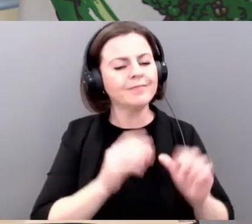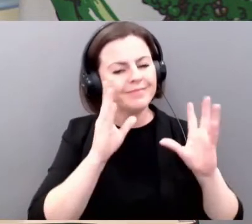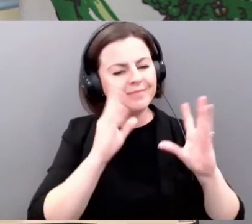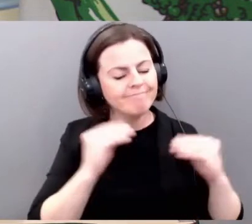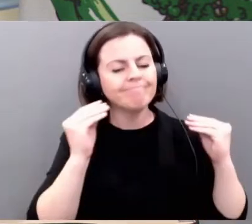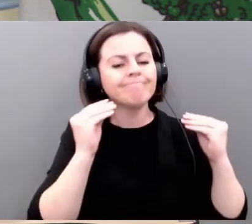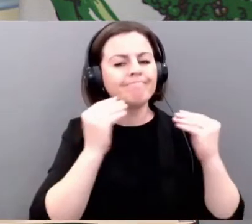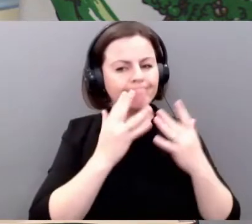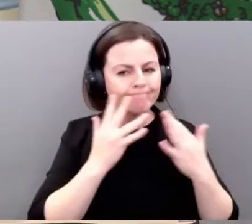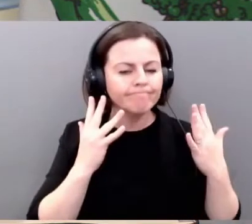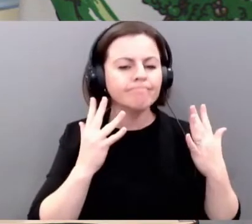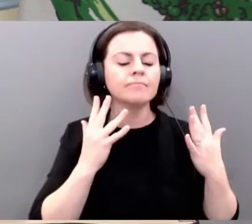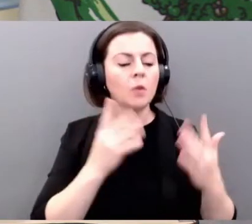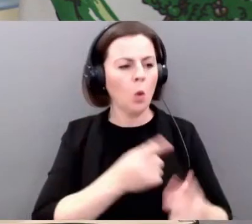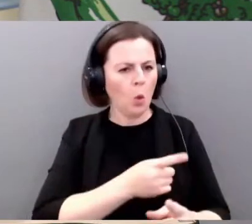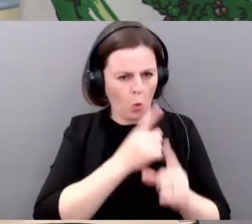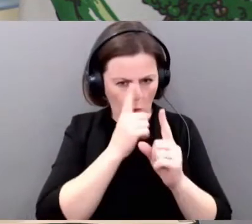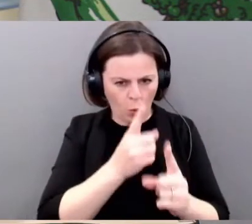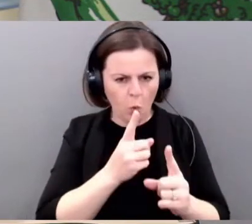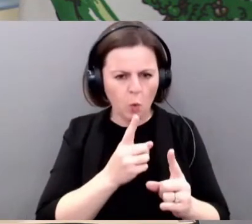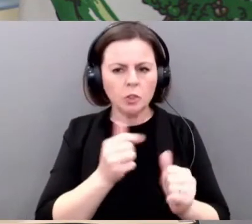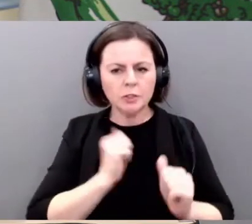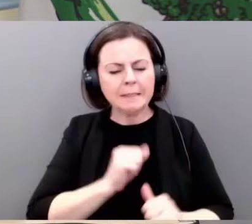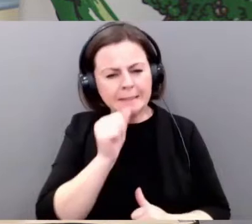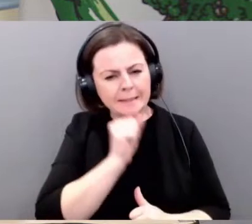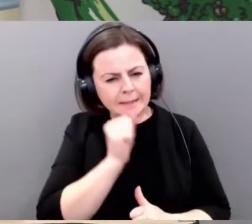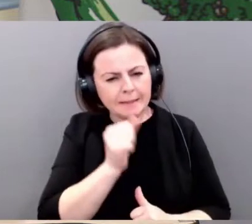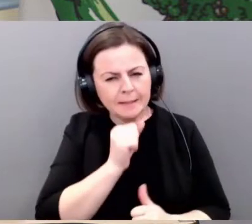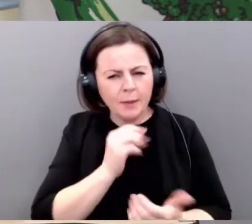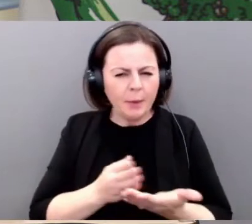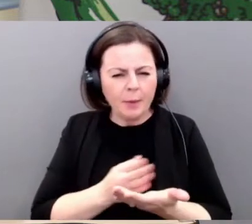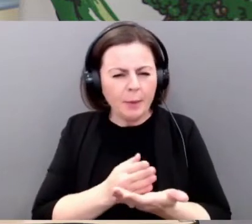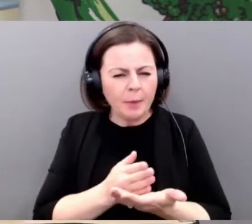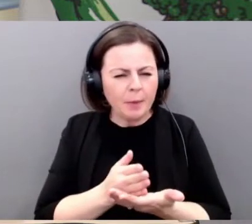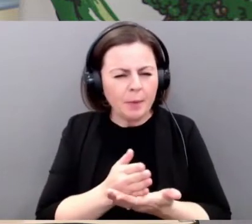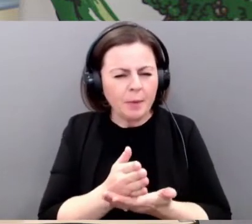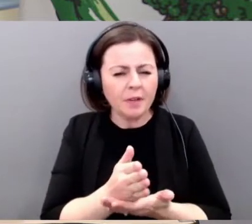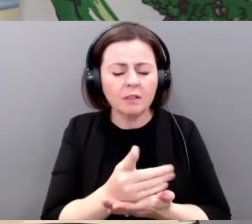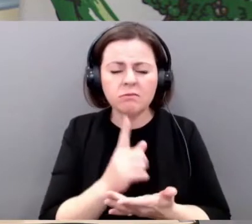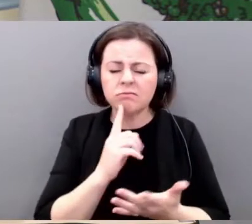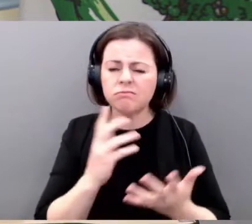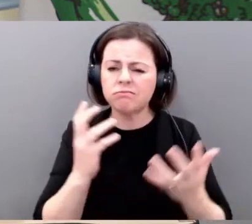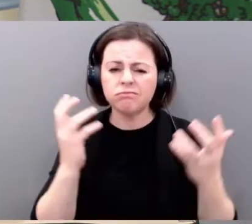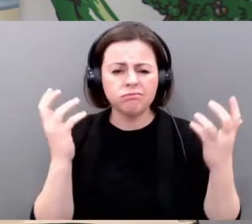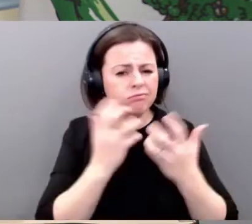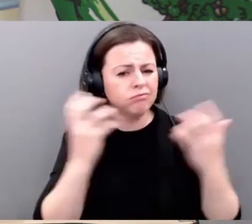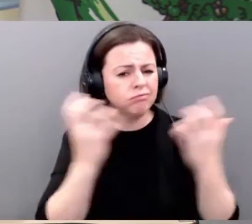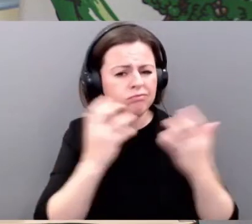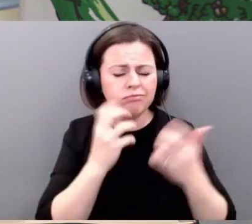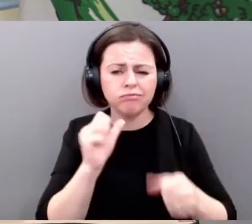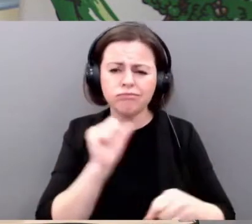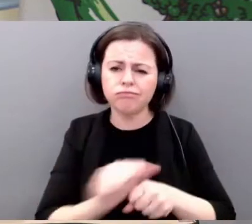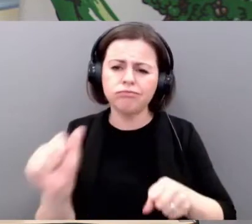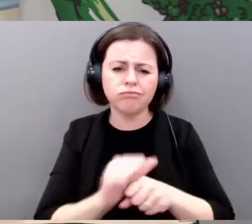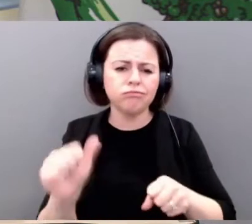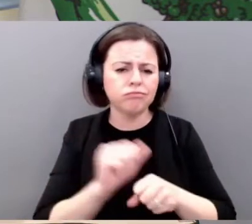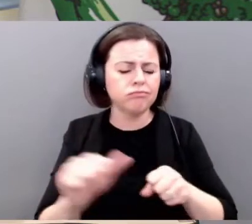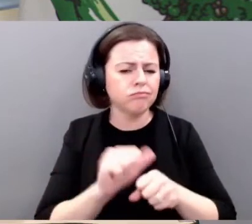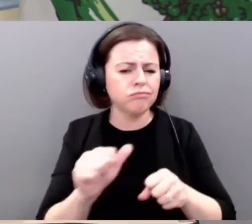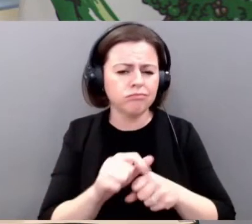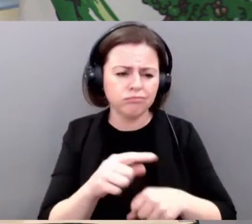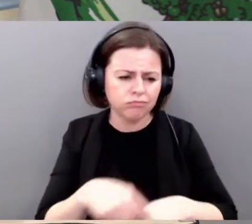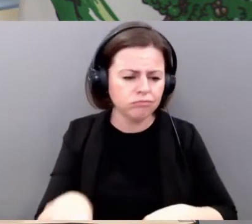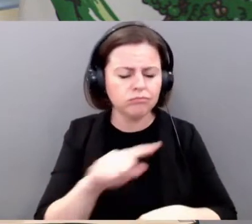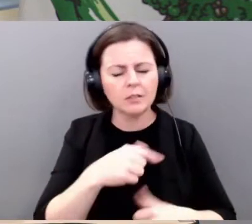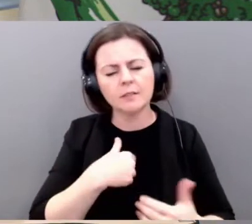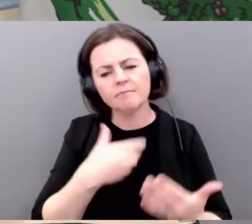a desire to get everybody through this. It really is, it's an amazing effort, and I am so grateful for how they go